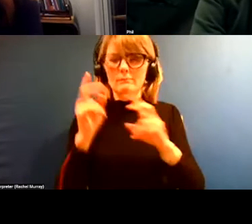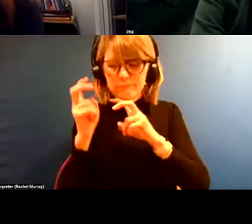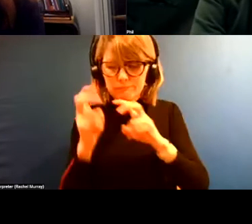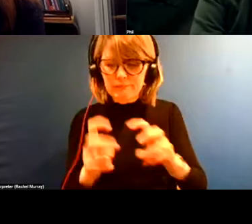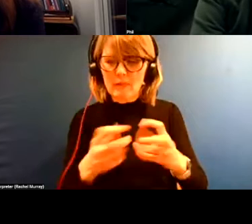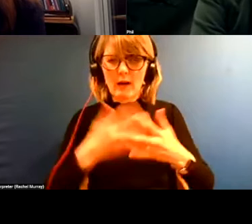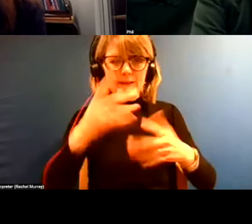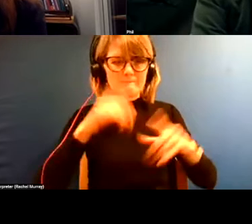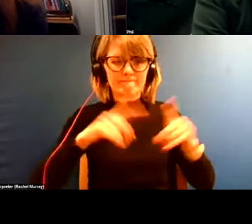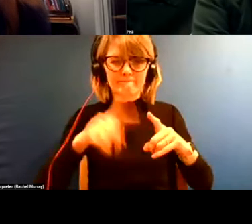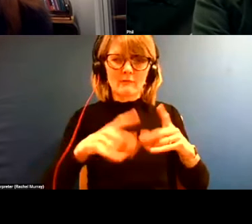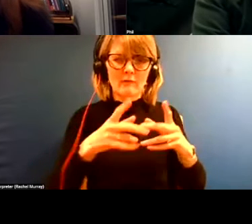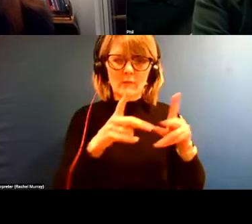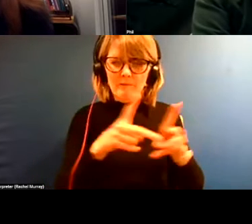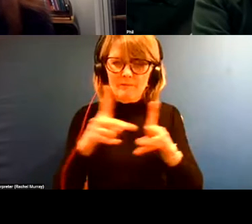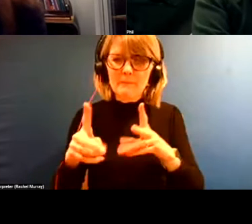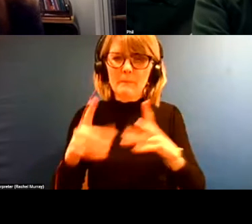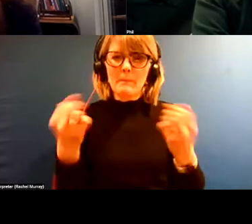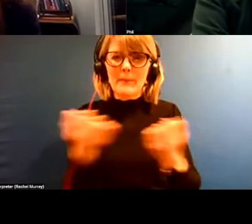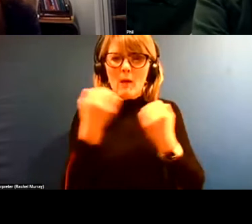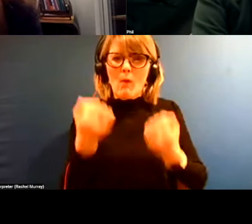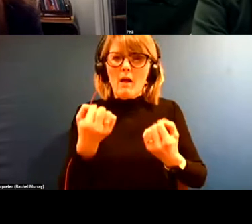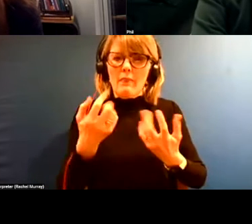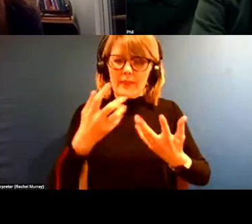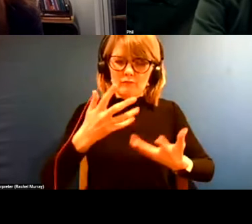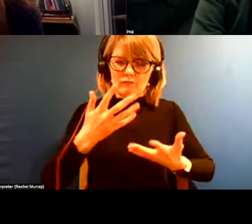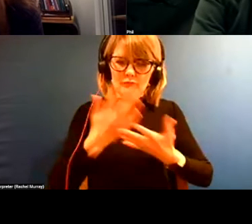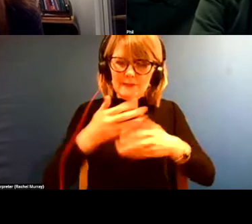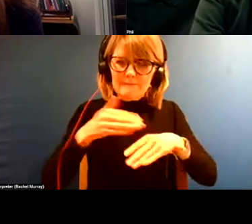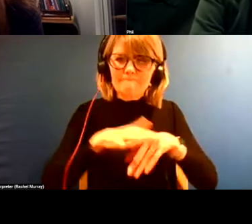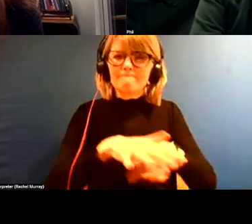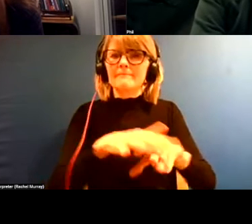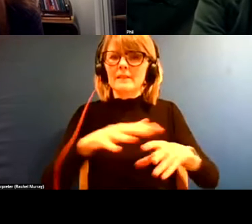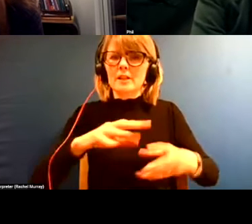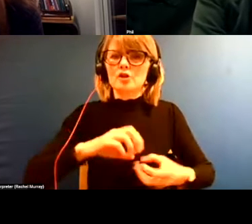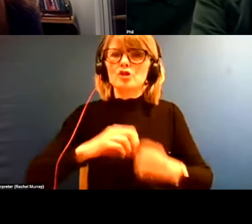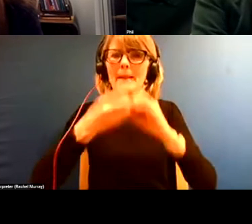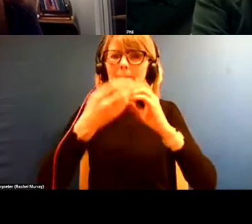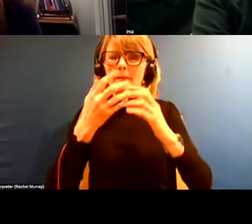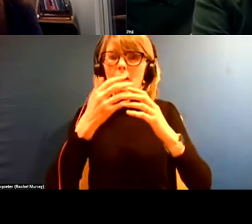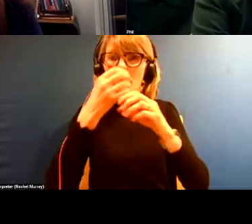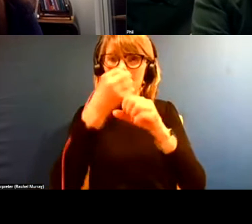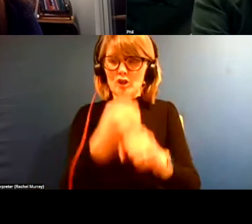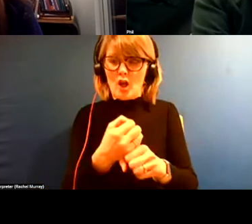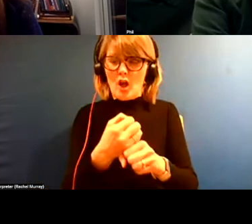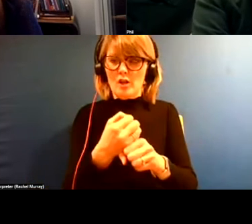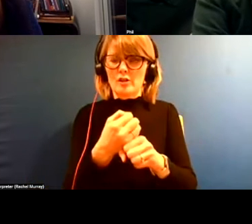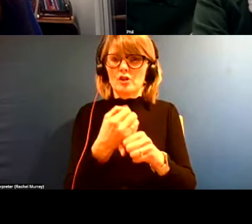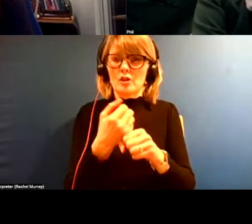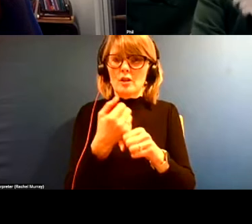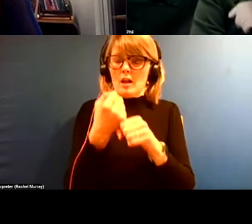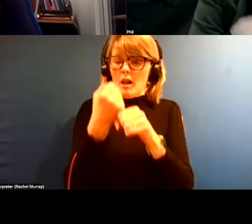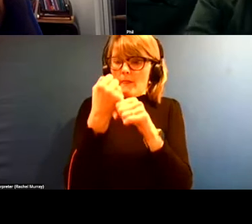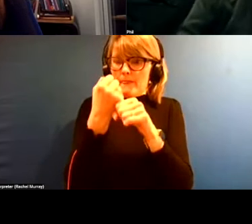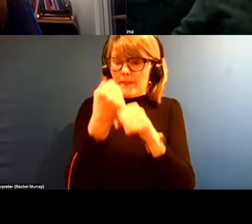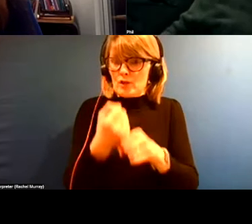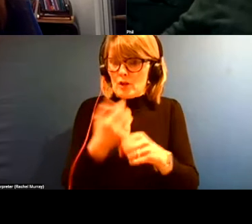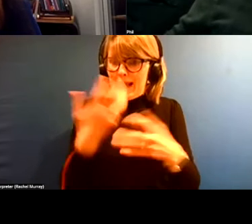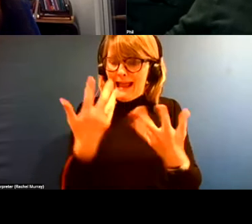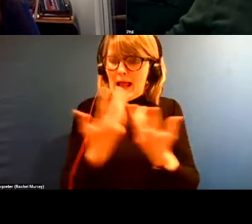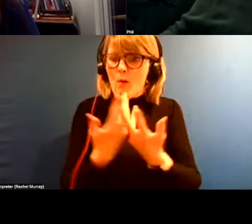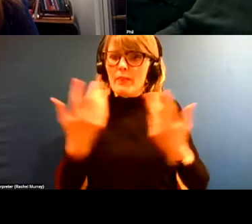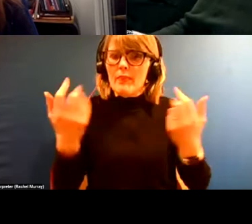shape the life of the church, the ways in which these forms of power shape people's experience